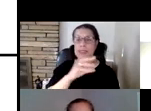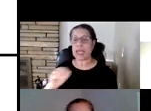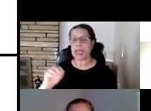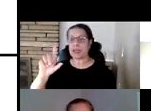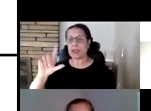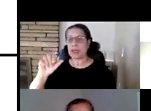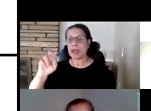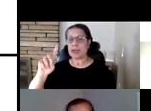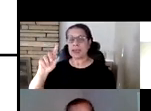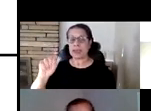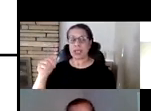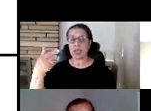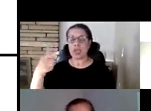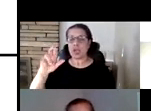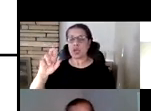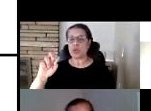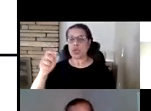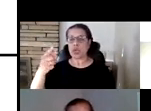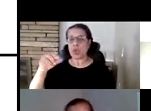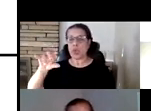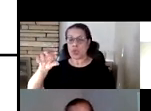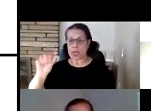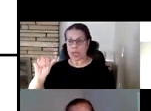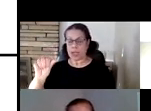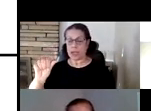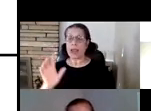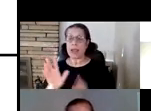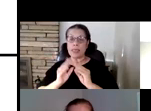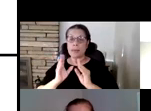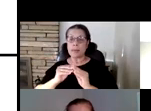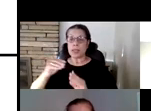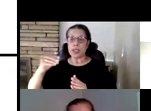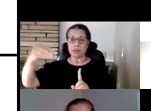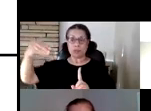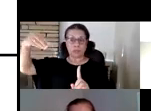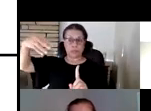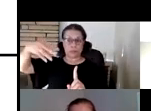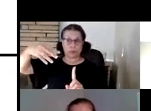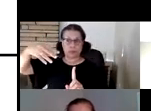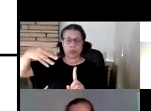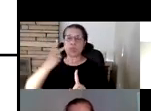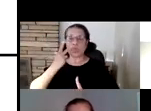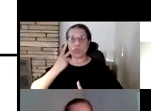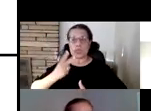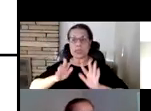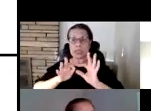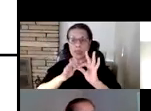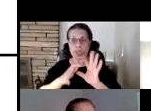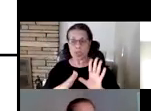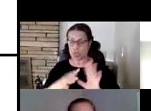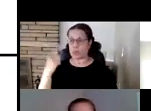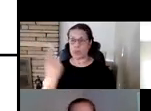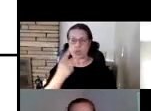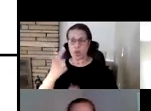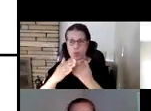us tonight. The meeting host will be spotlighting the interpreters to ensure that they can be seen at all